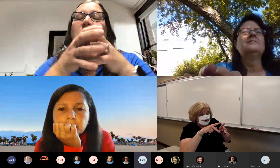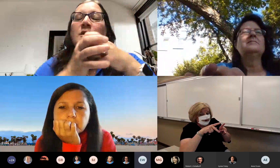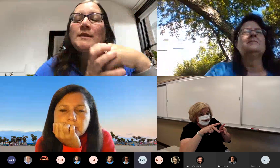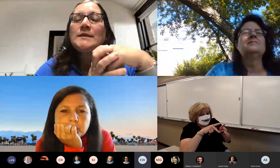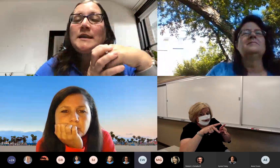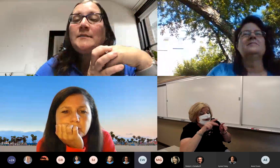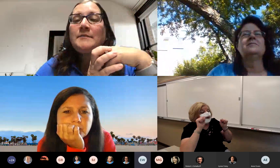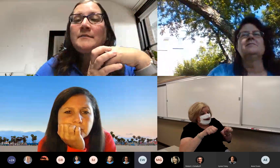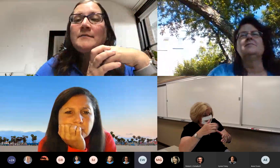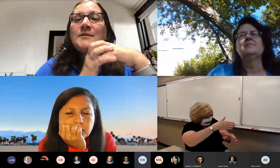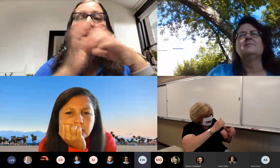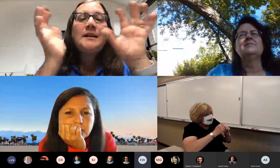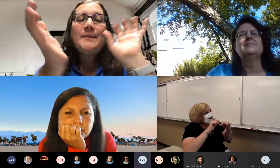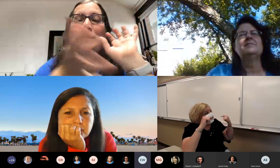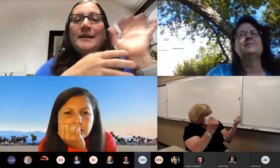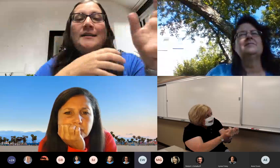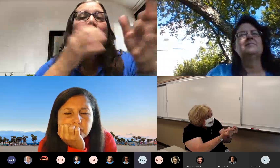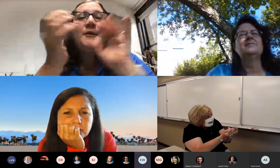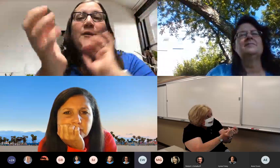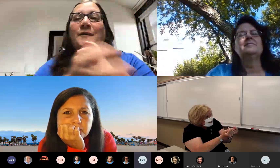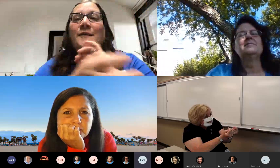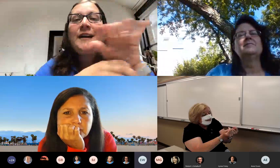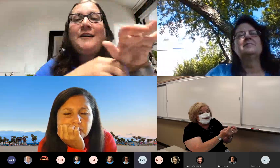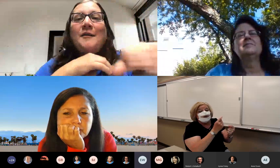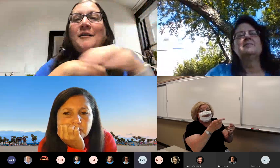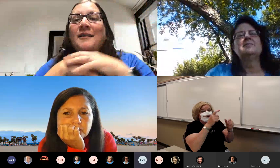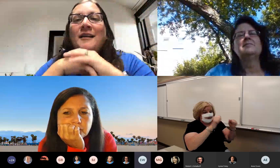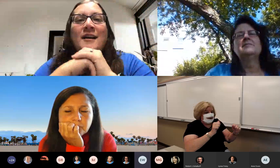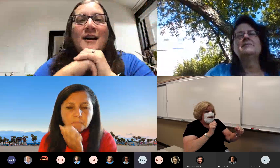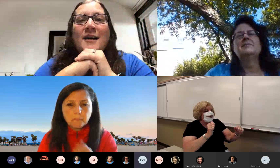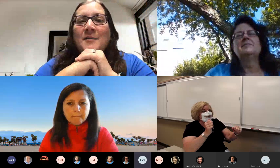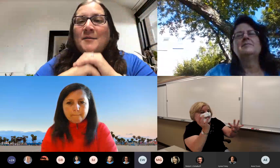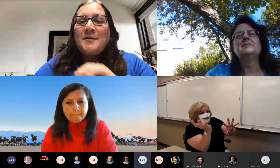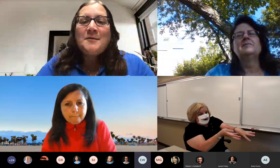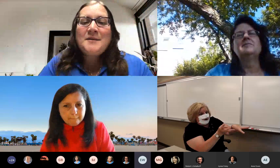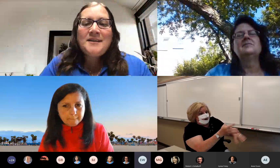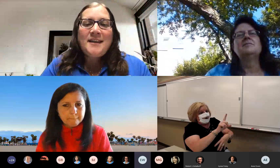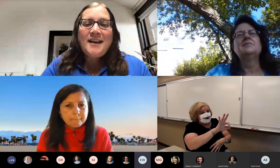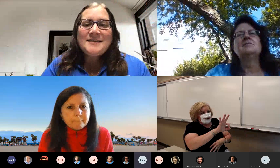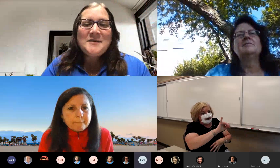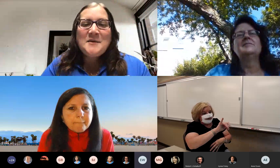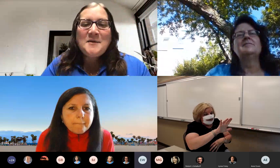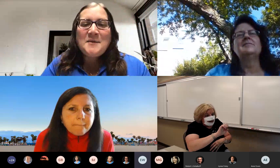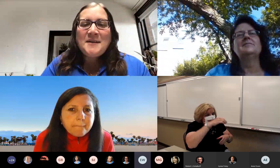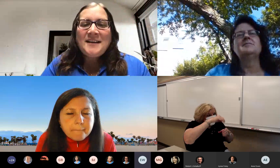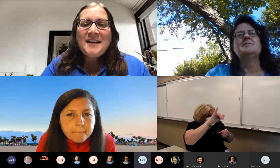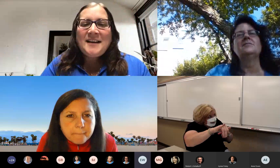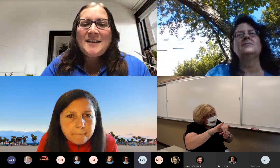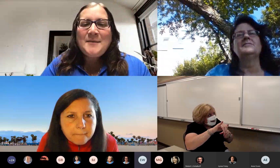you can share with the team. So anybody can load a file within that.